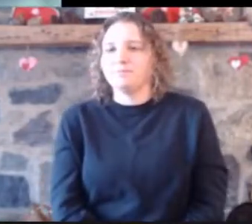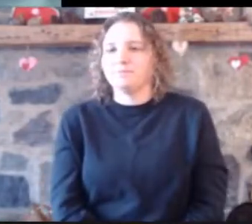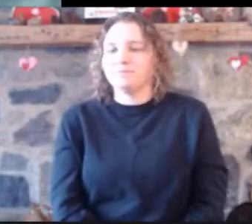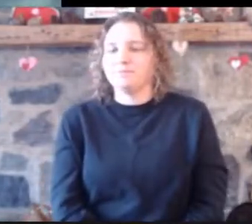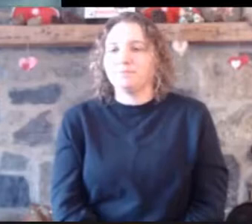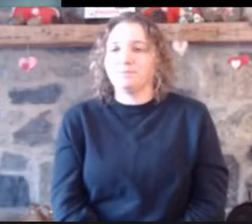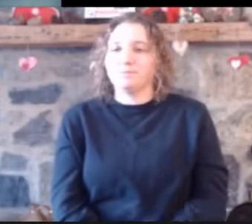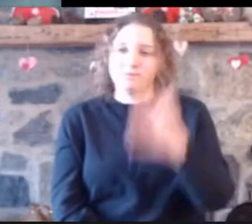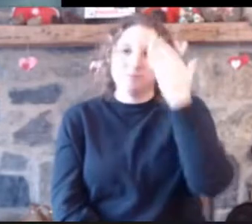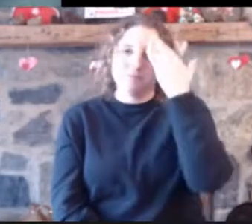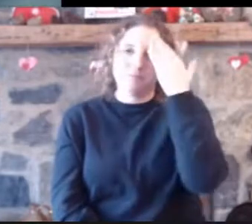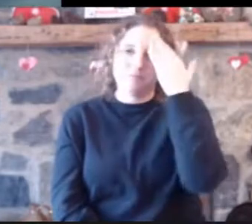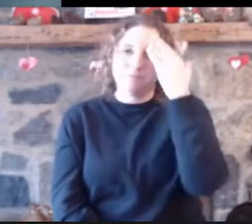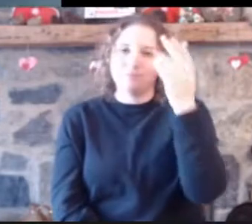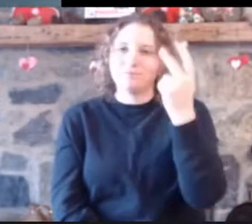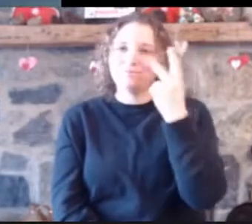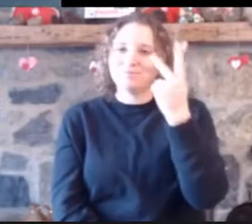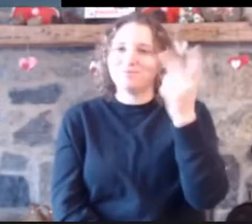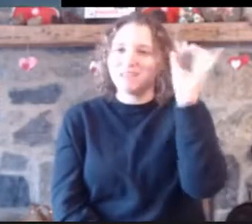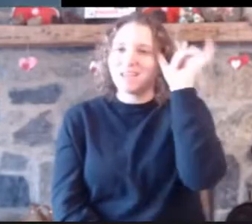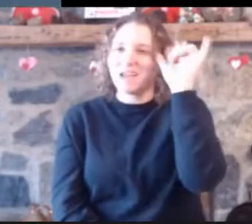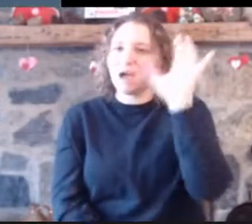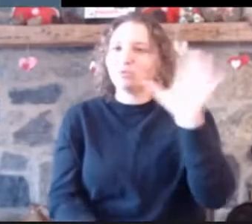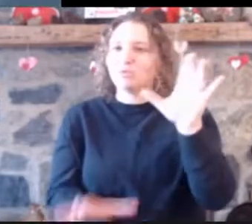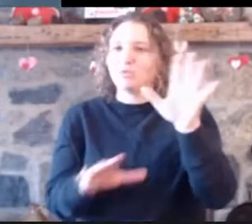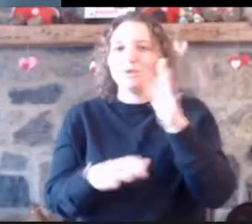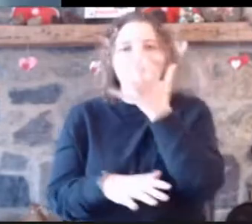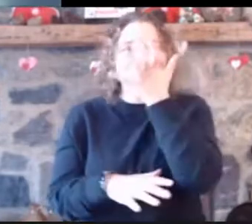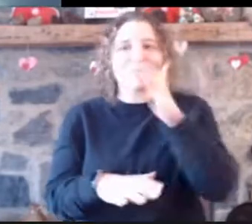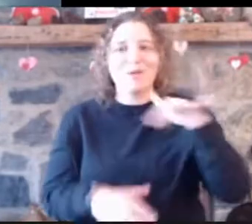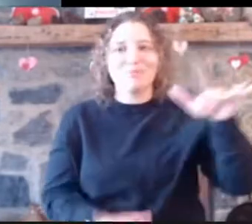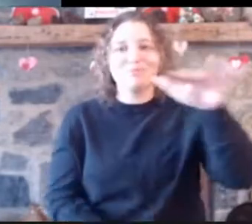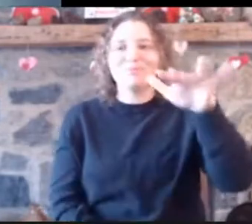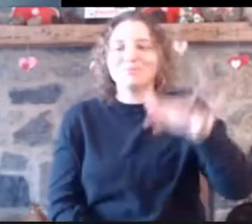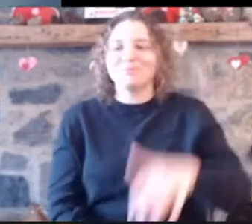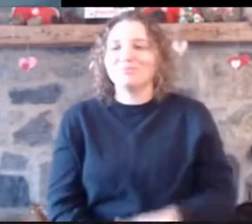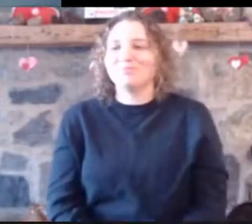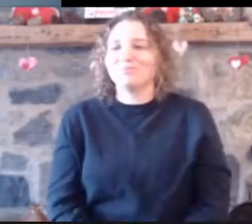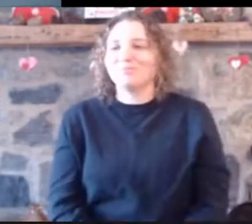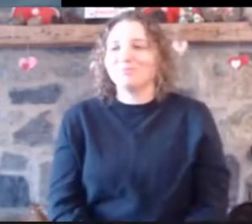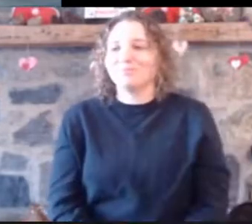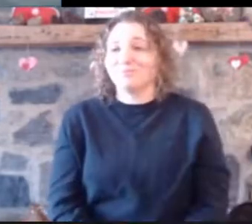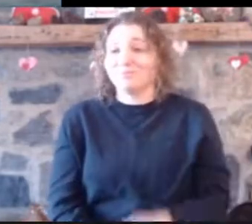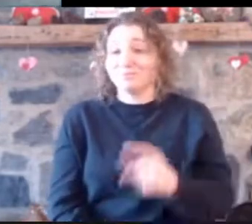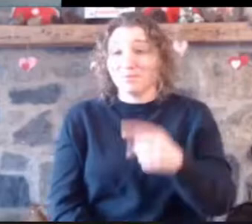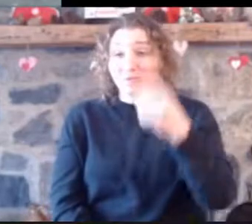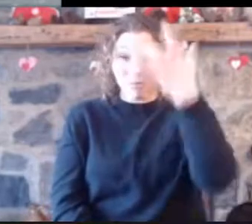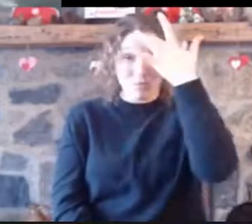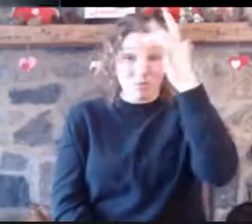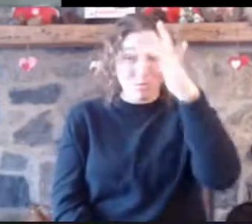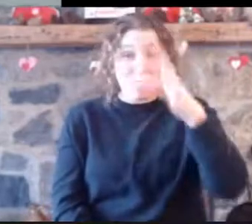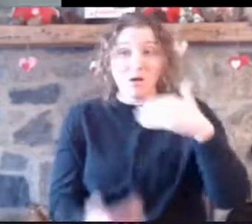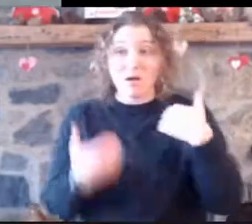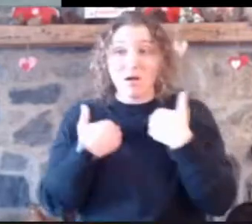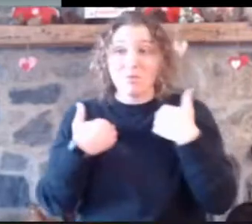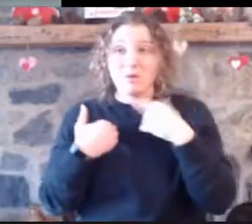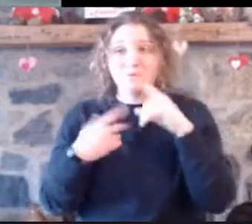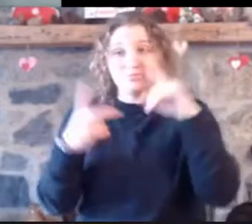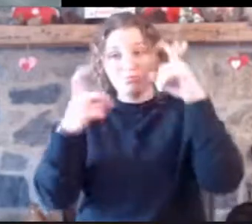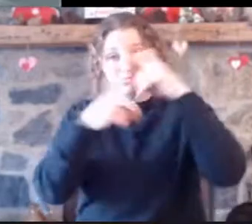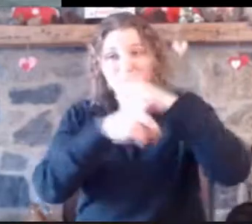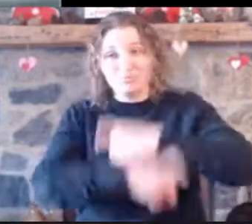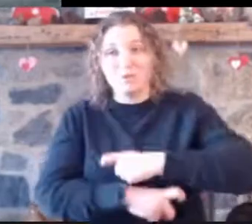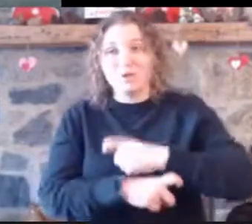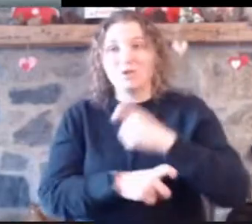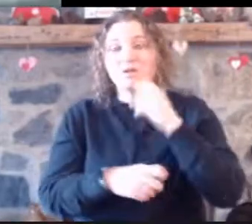I know you see the cows doing that in the mud pits out in Honeybrook, I know. Back size is their intelligence. And the sophisticated way